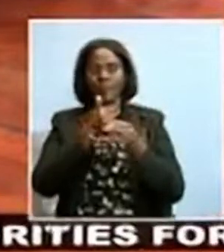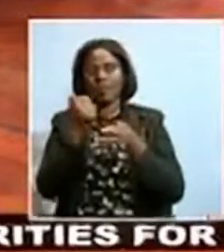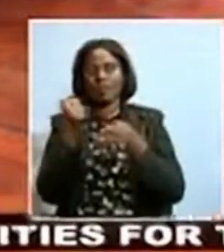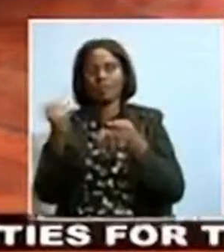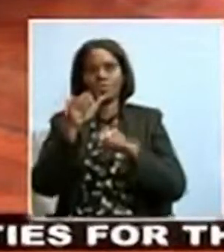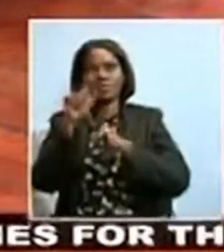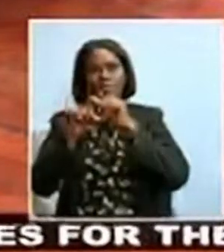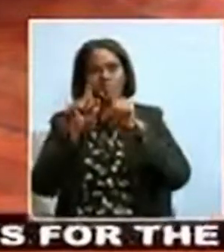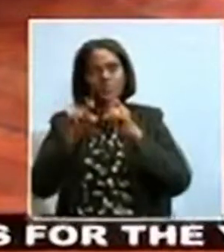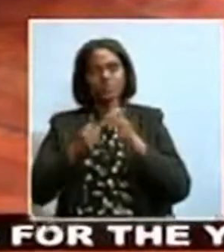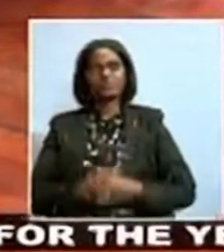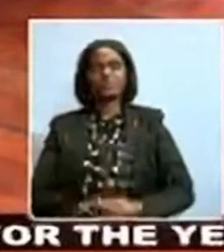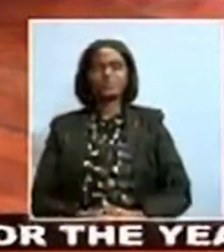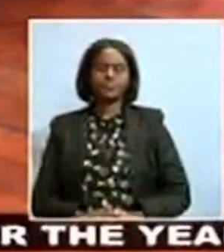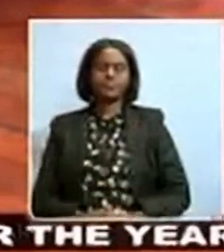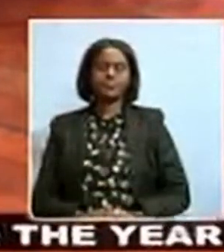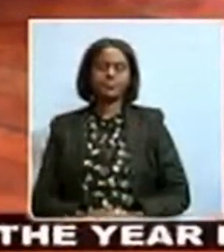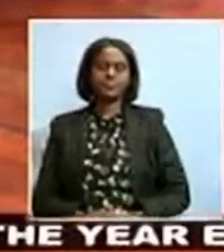questions?